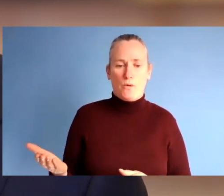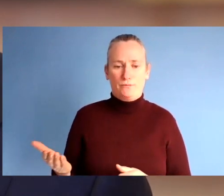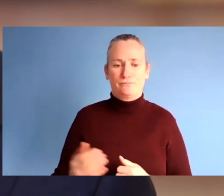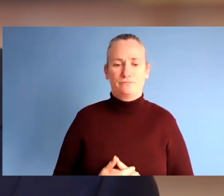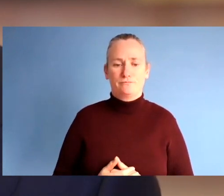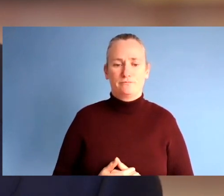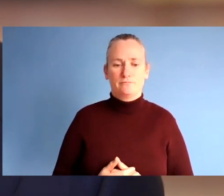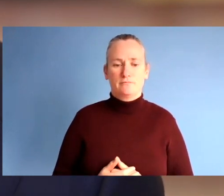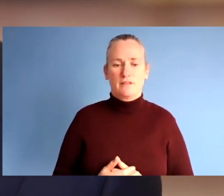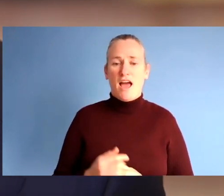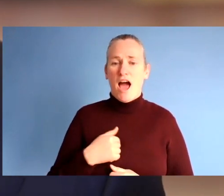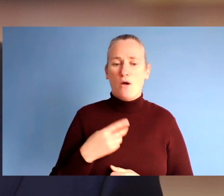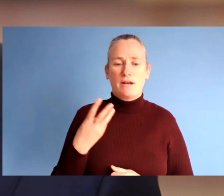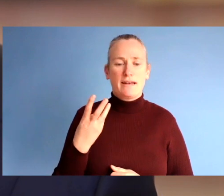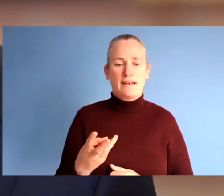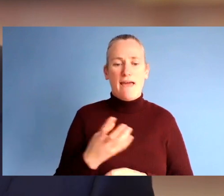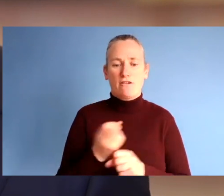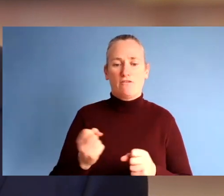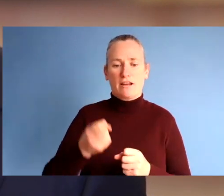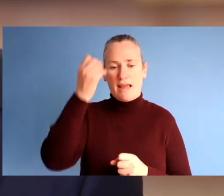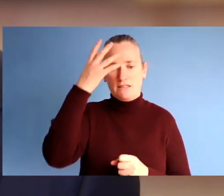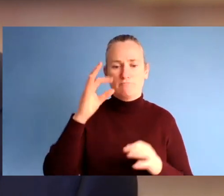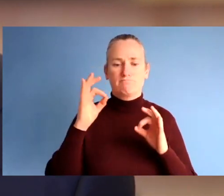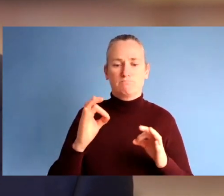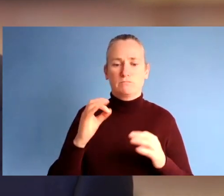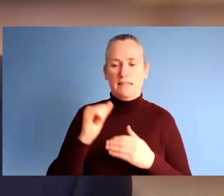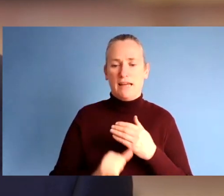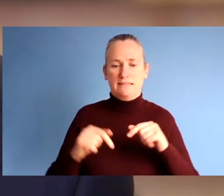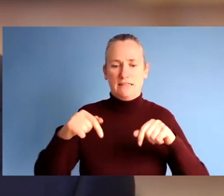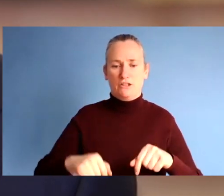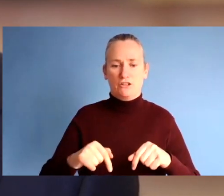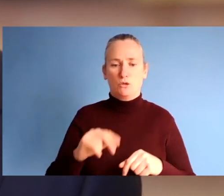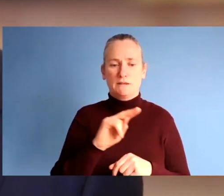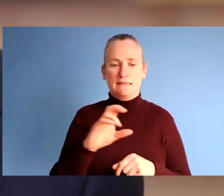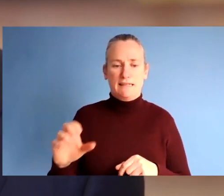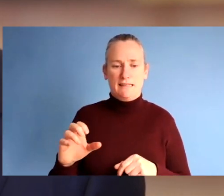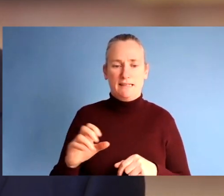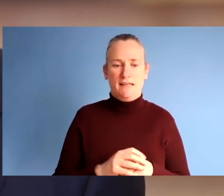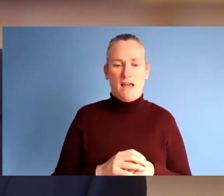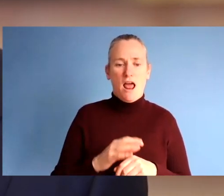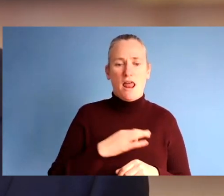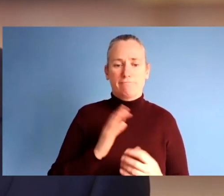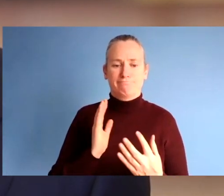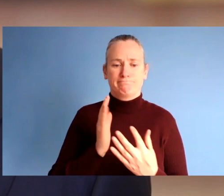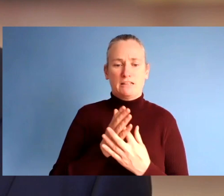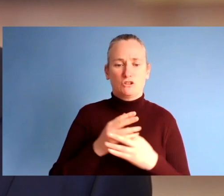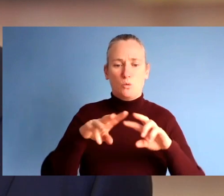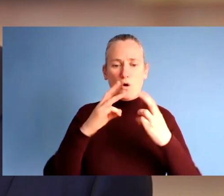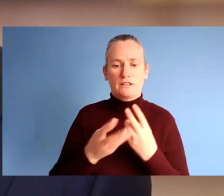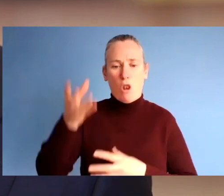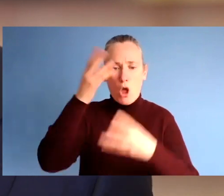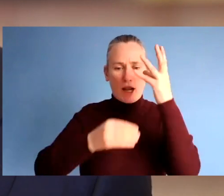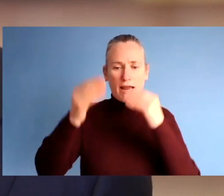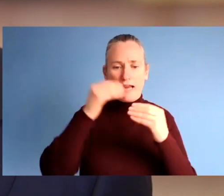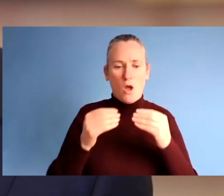léir. Níonig mise darúd go deo na leithinte íomhne a chatne mar bhac léin in ollscoil Chorcaí,